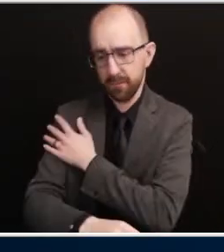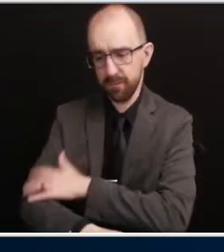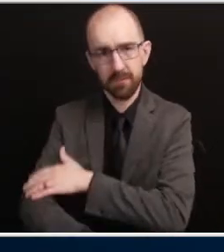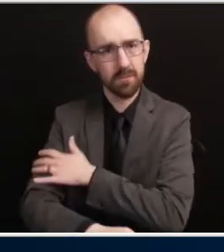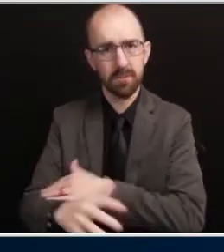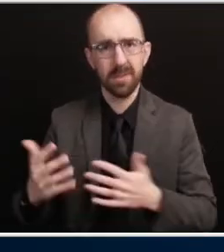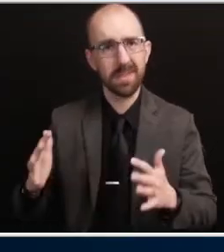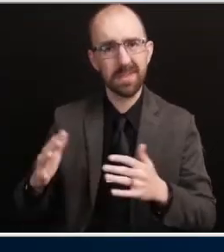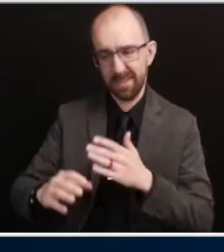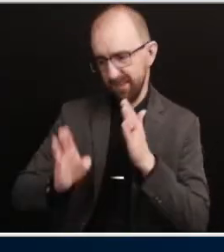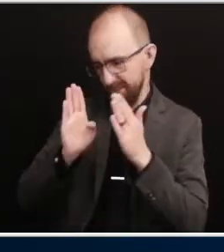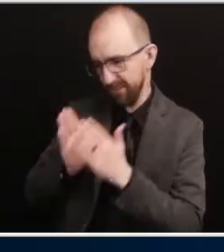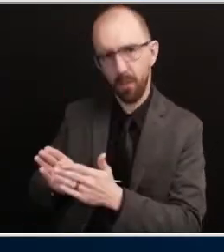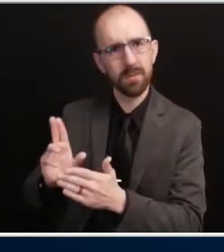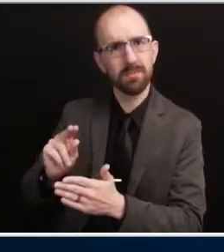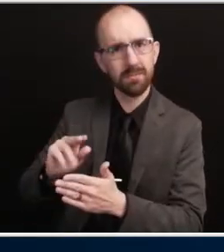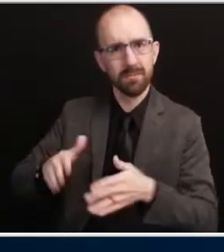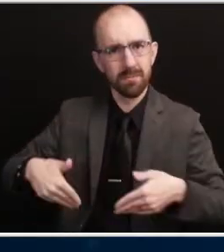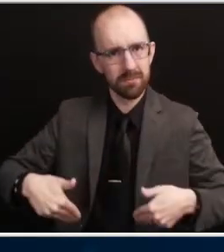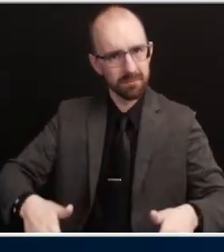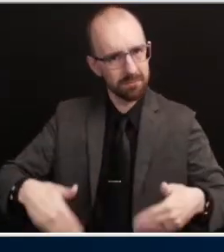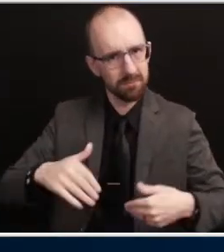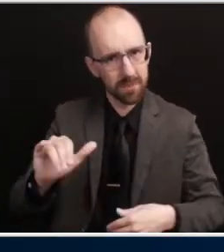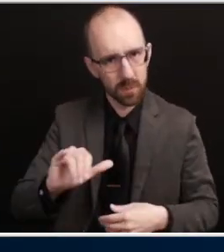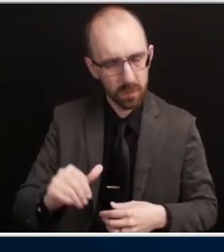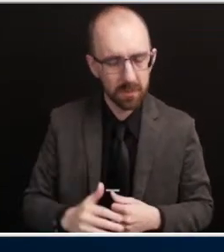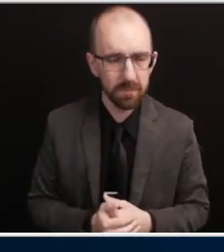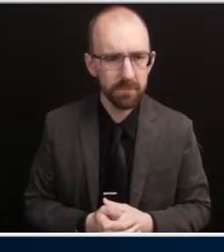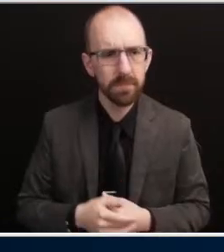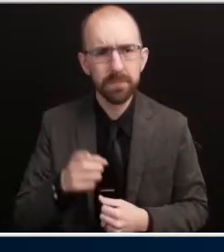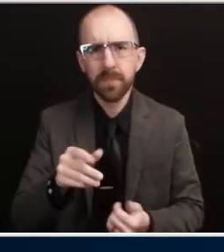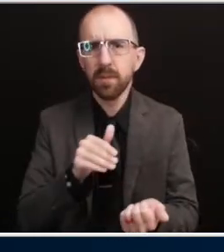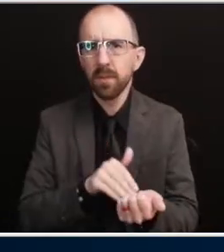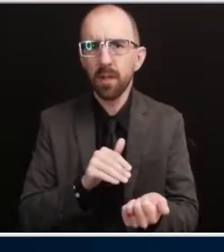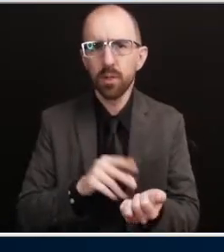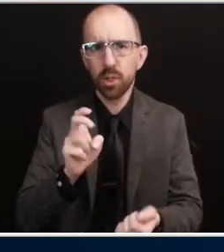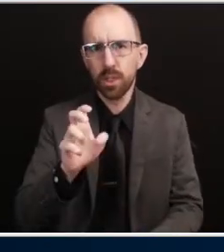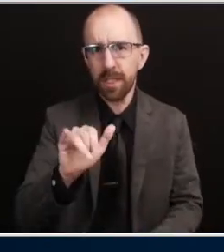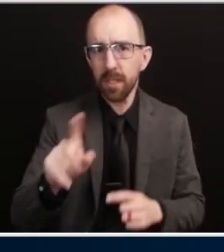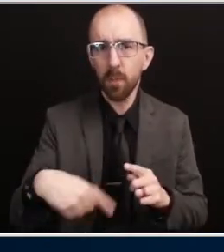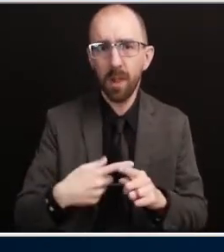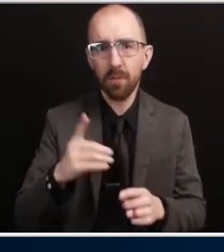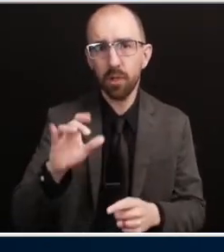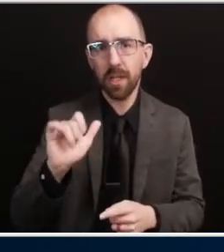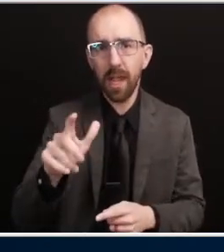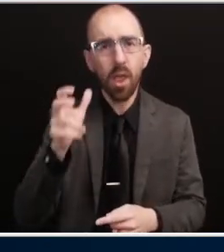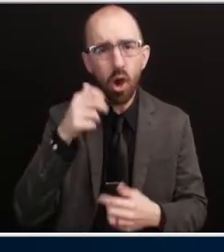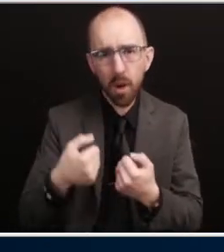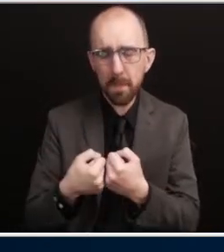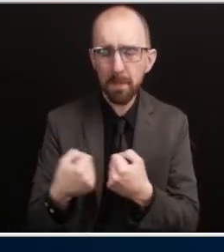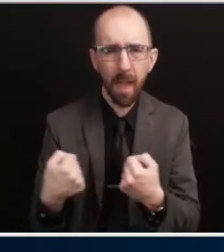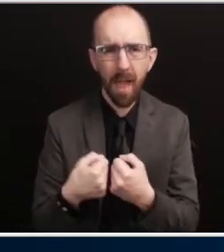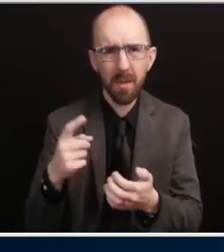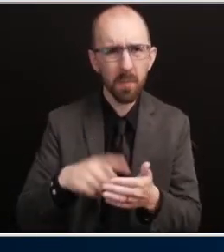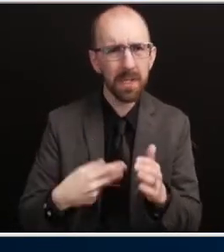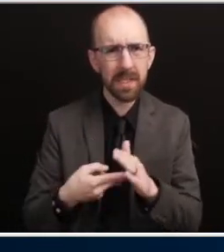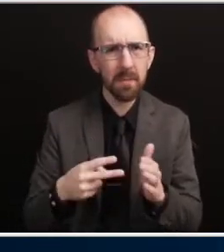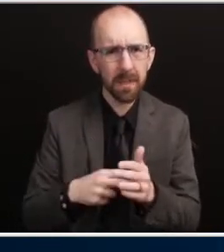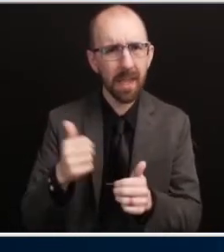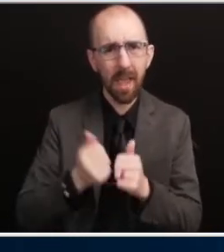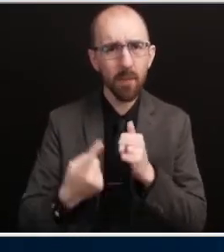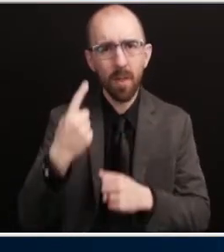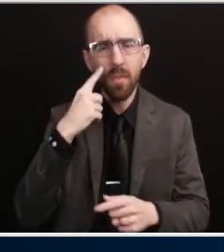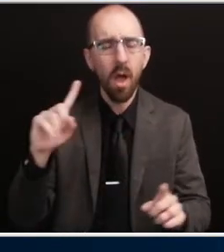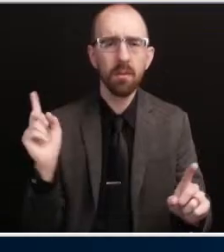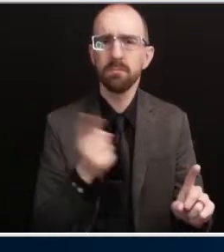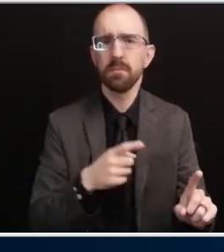So, Dr. Key, when Daniel heard that pop, what is it? But everyone thought, immediately Tommy John surgery. What are you